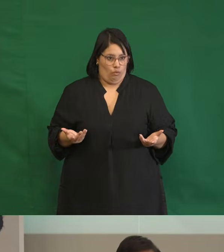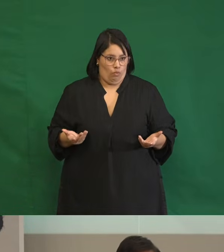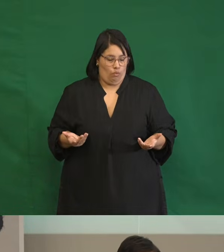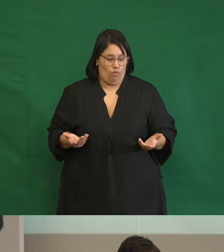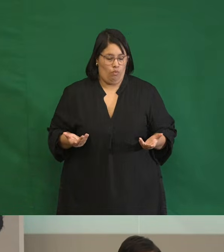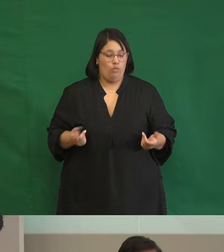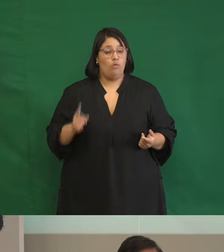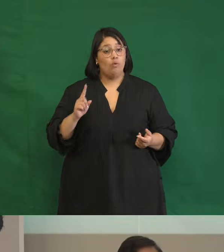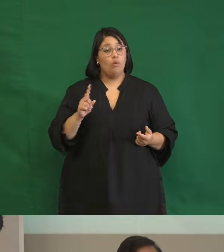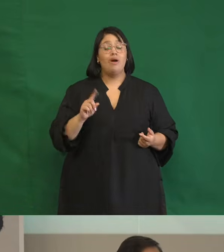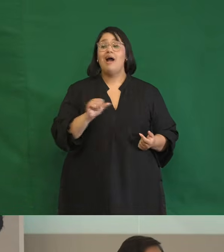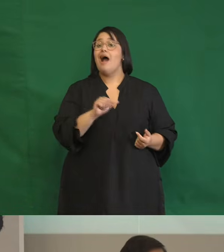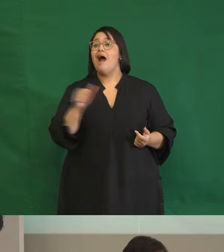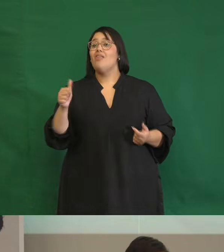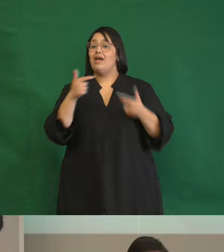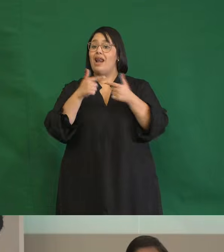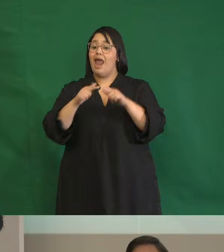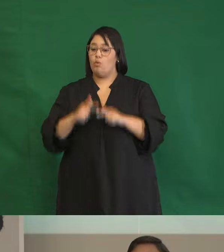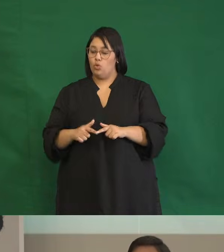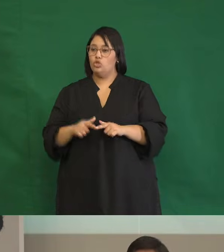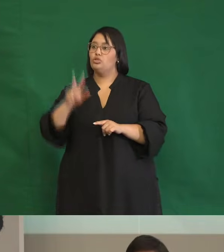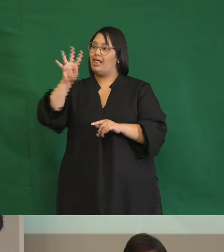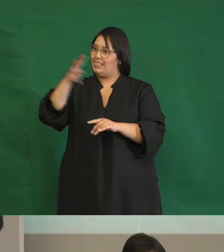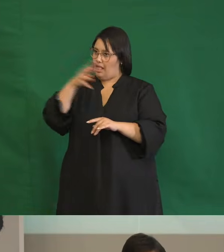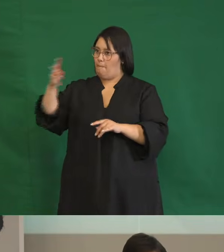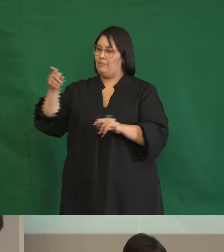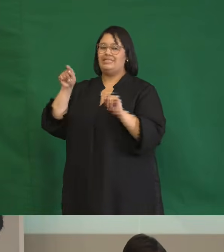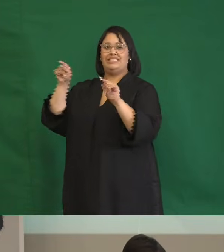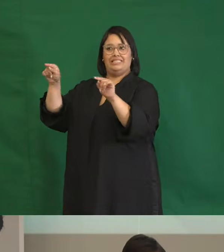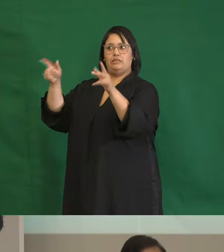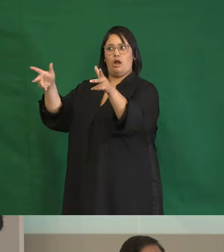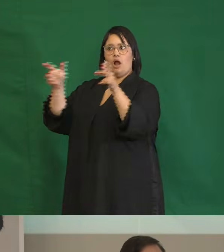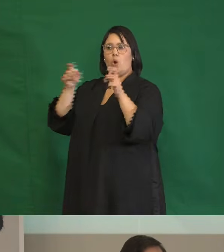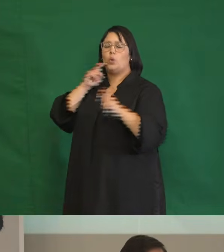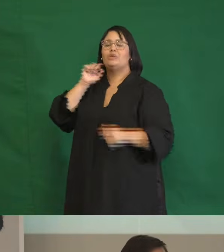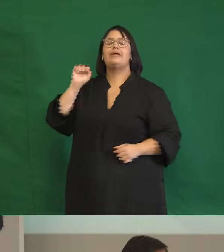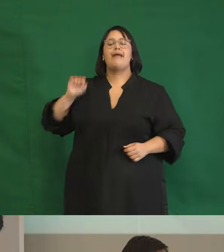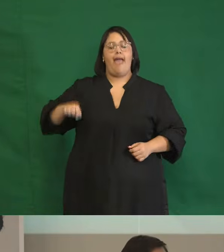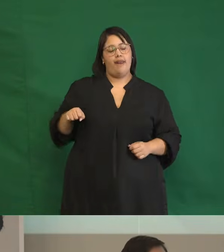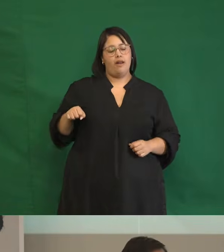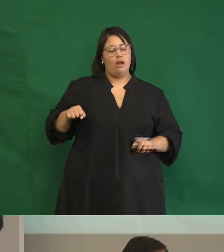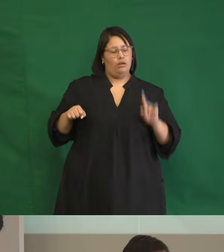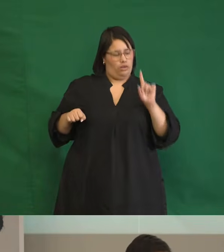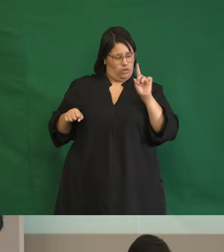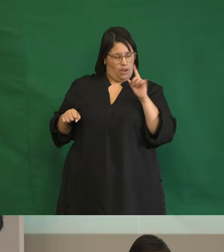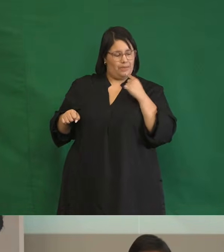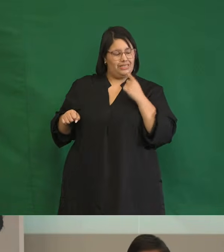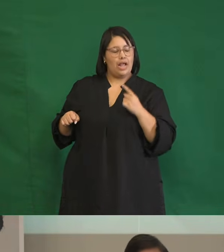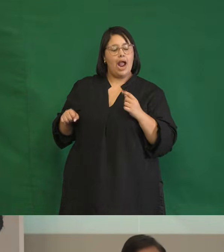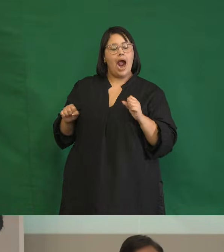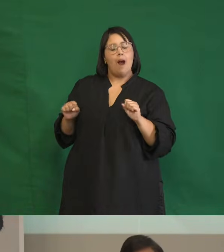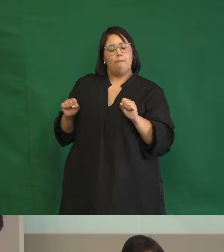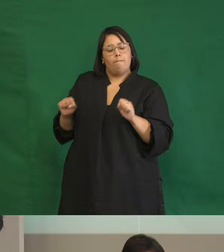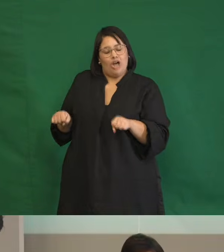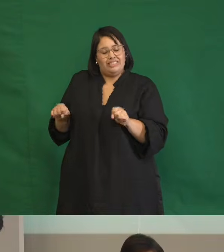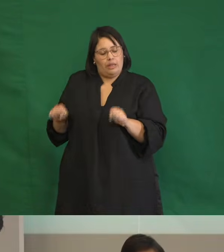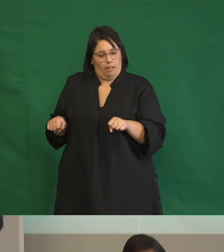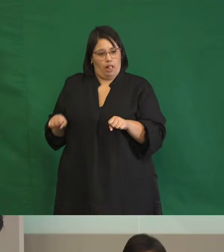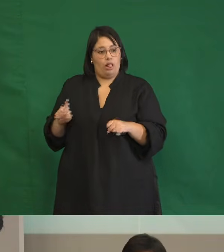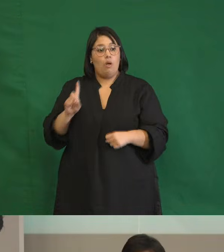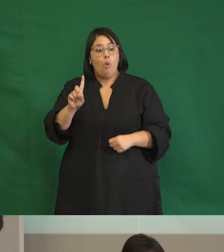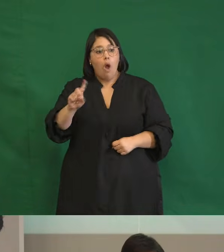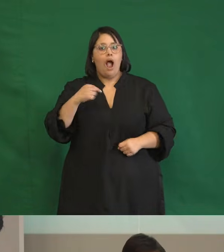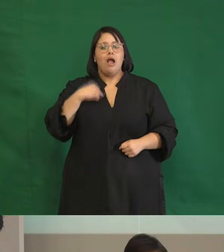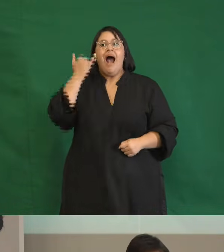the other languages, we have a template that we could possibly use, and I stress could here because this is really just